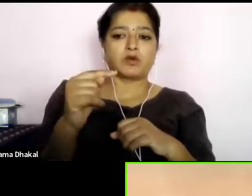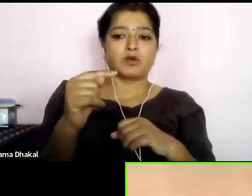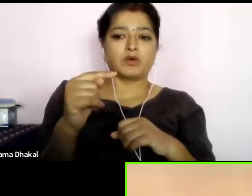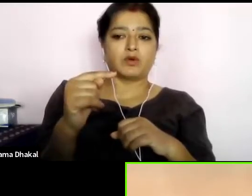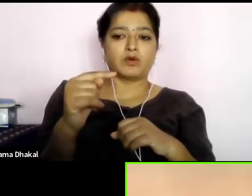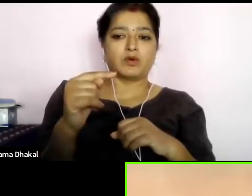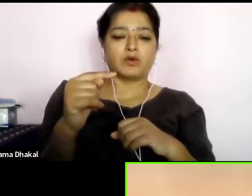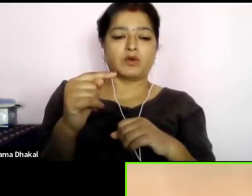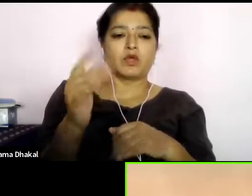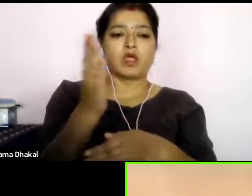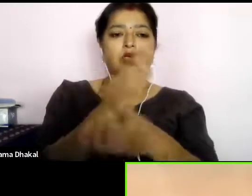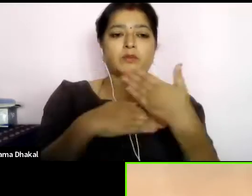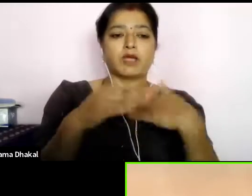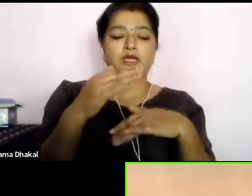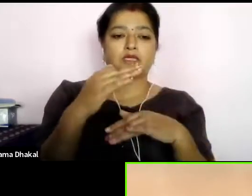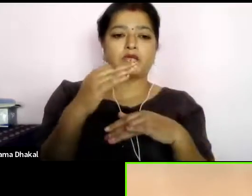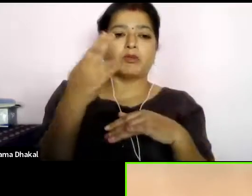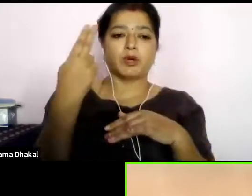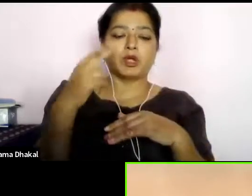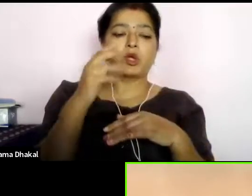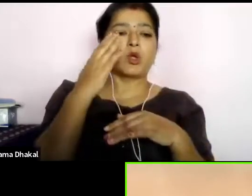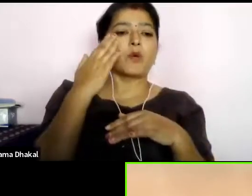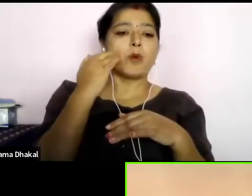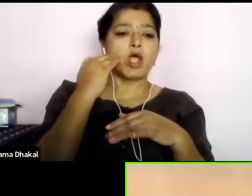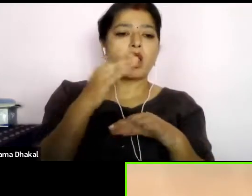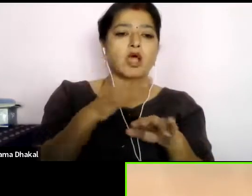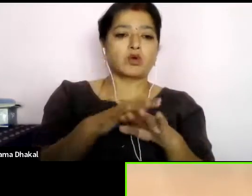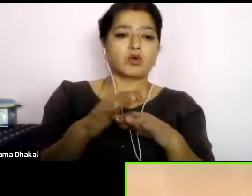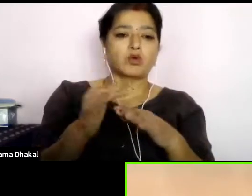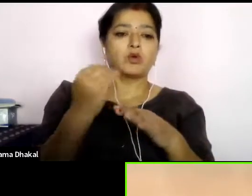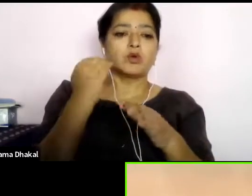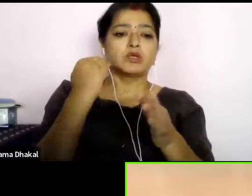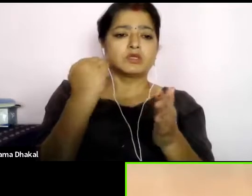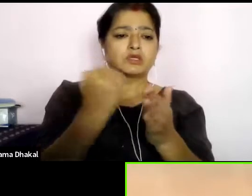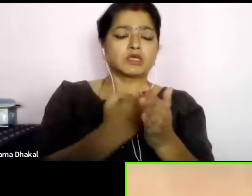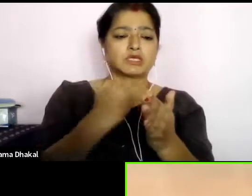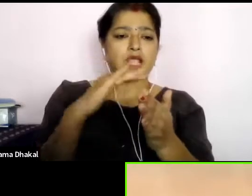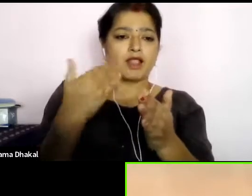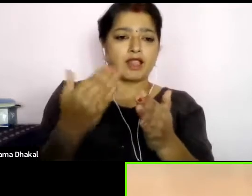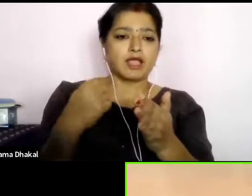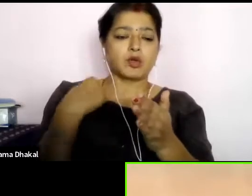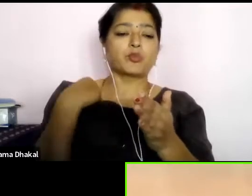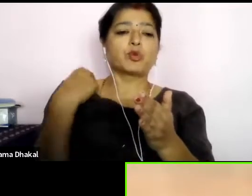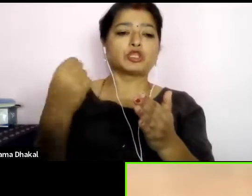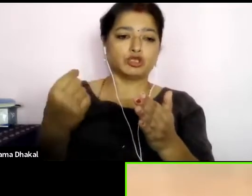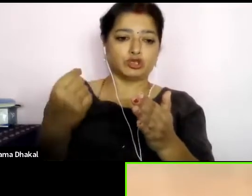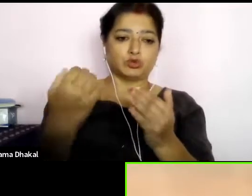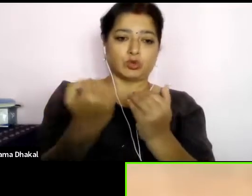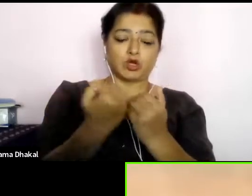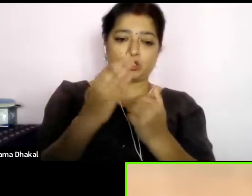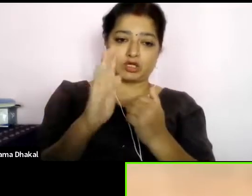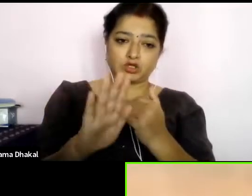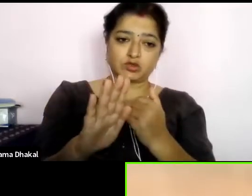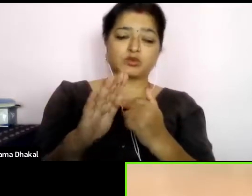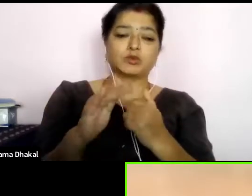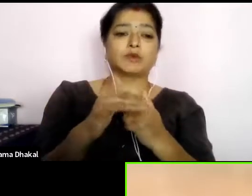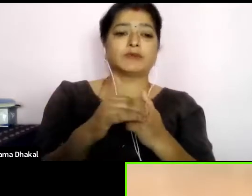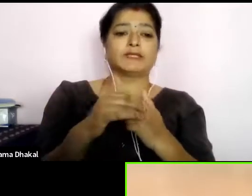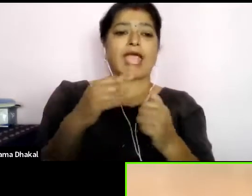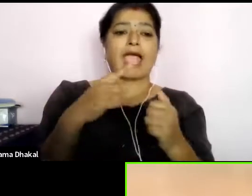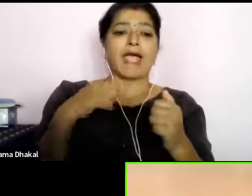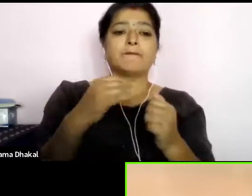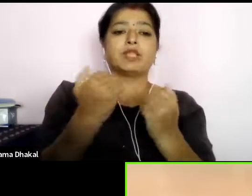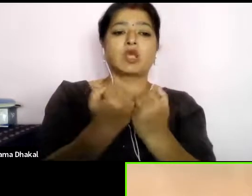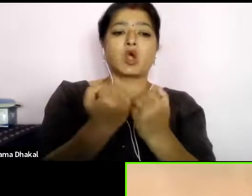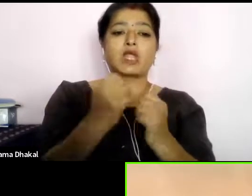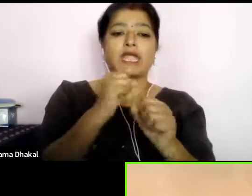and indigenous communities. So climate justice and environmental justice is one of our core thematic area that we work